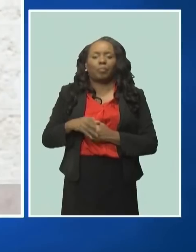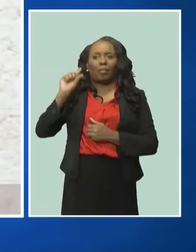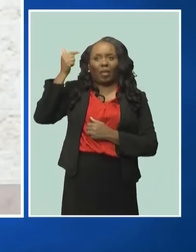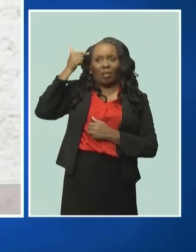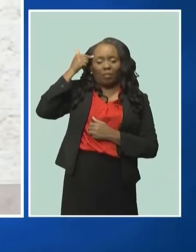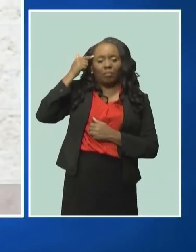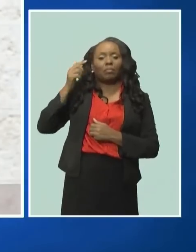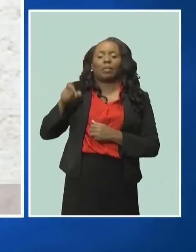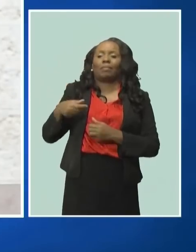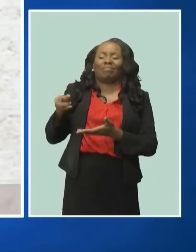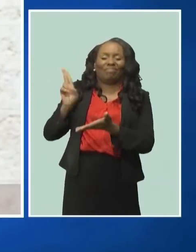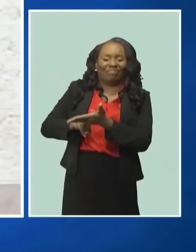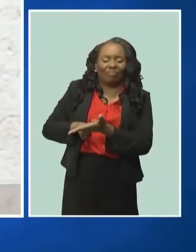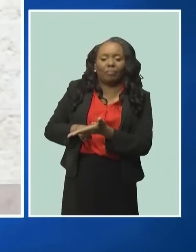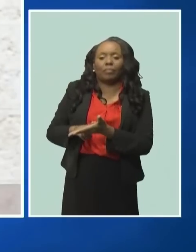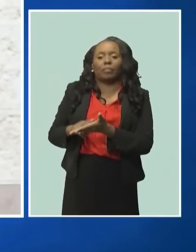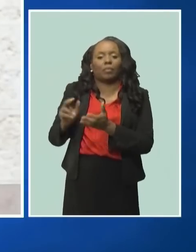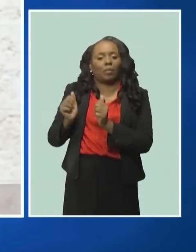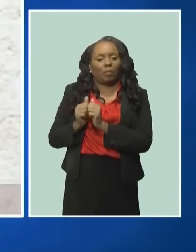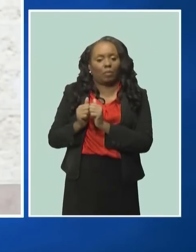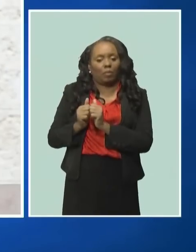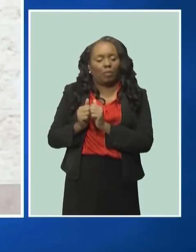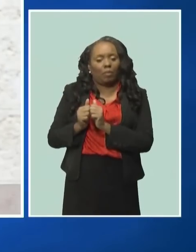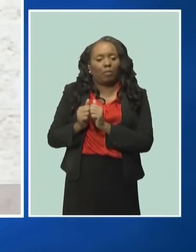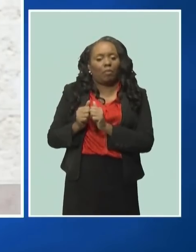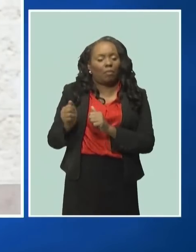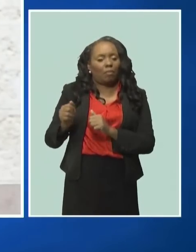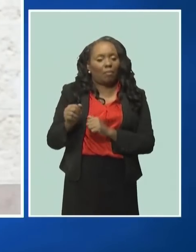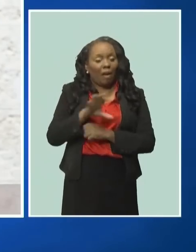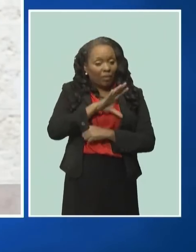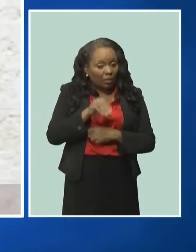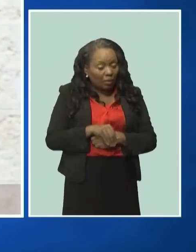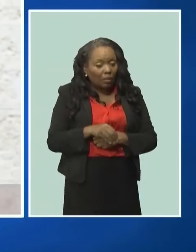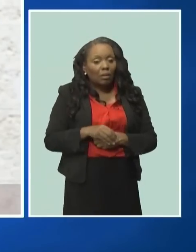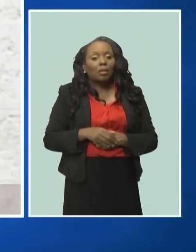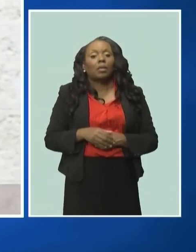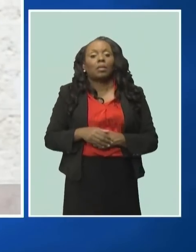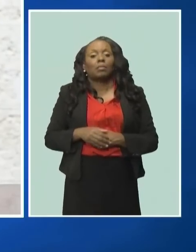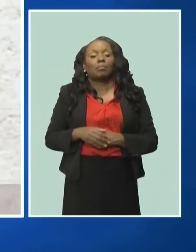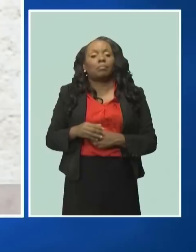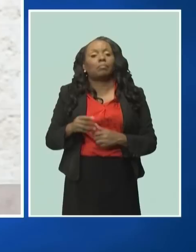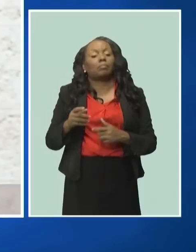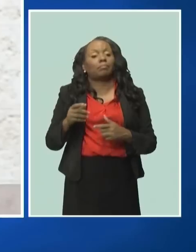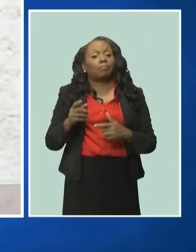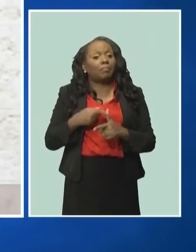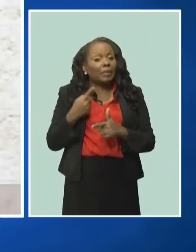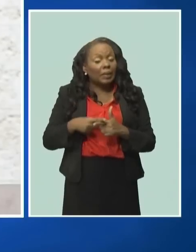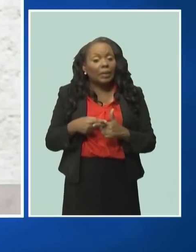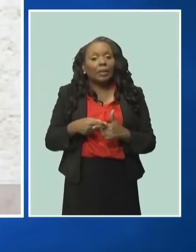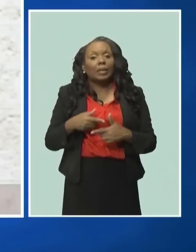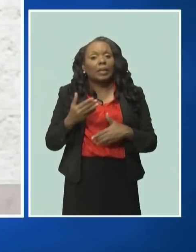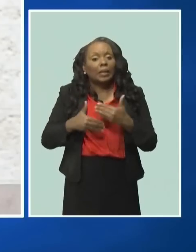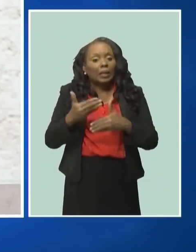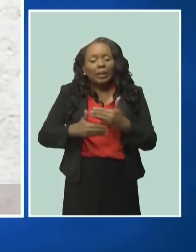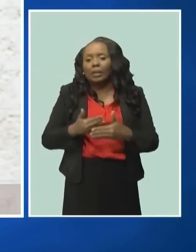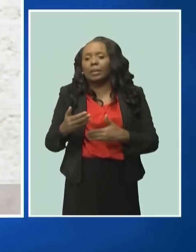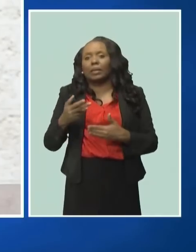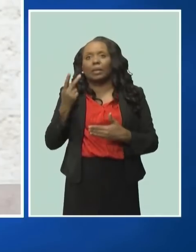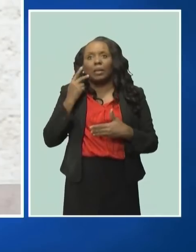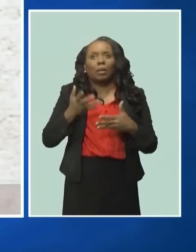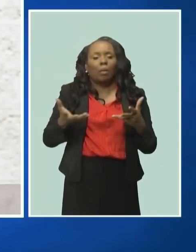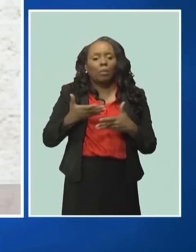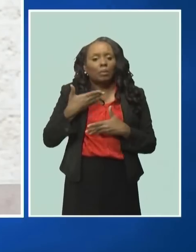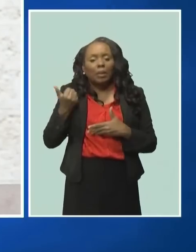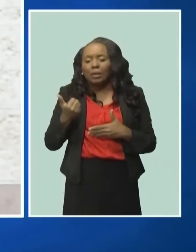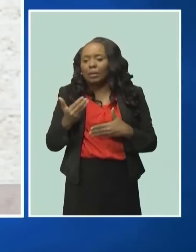sign agreements with certain parts of Africa. And then from there, we look and see what is the best place